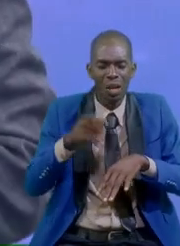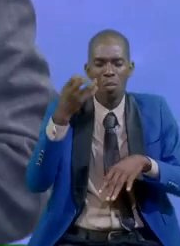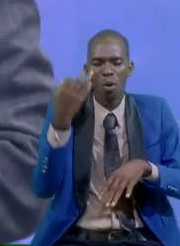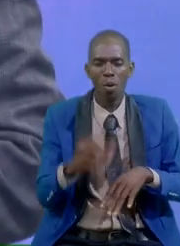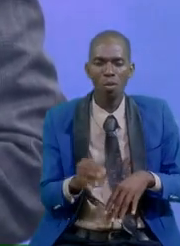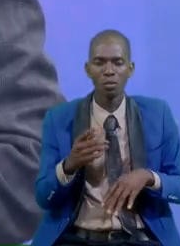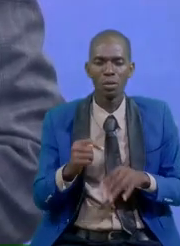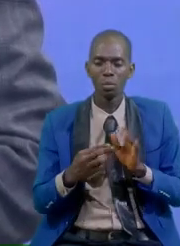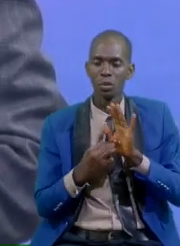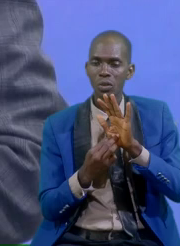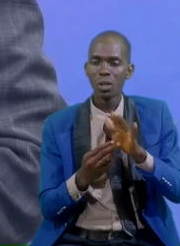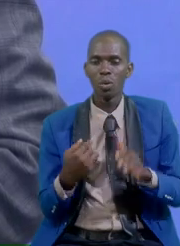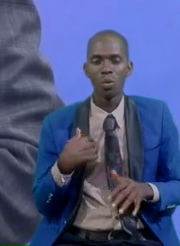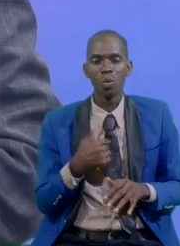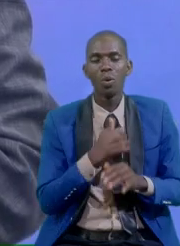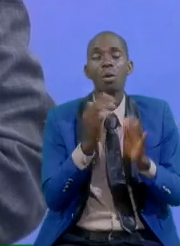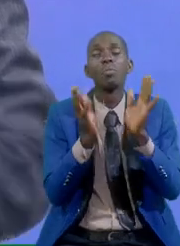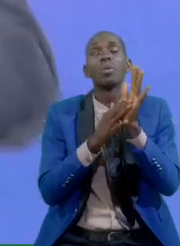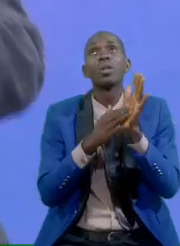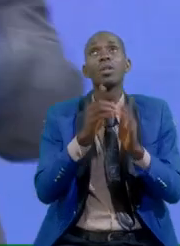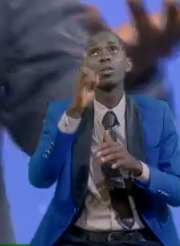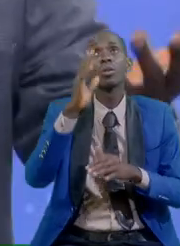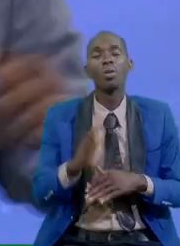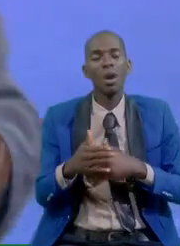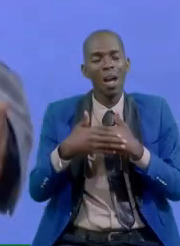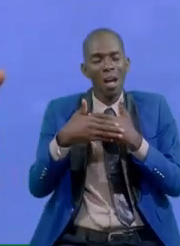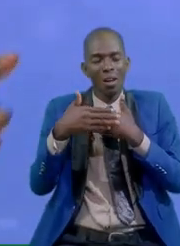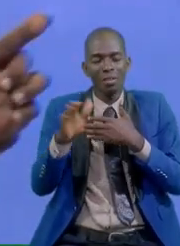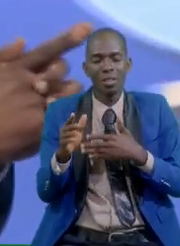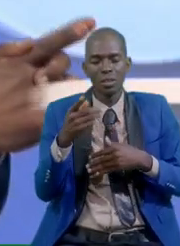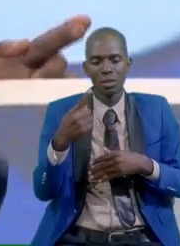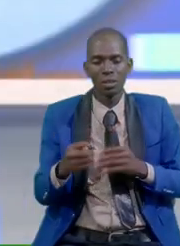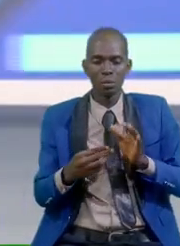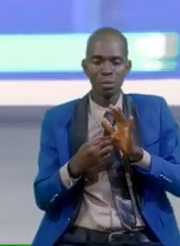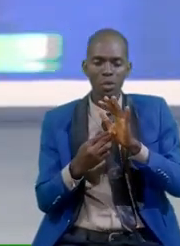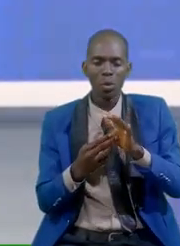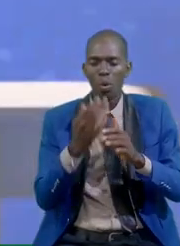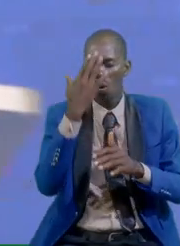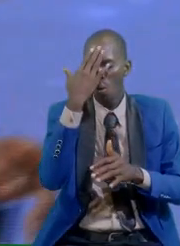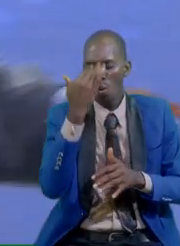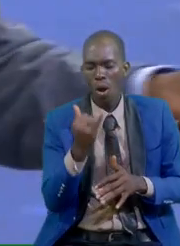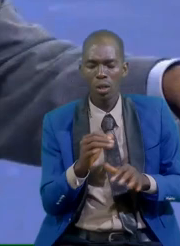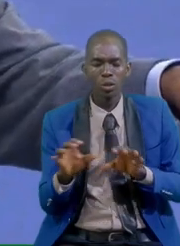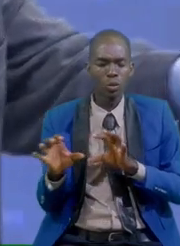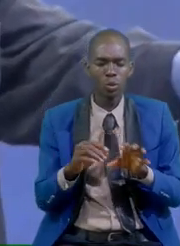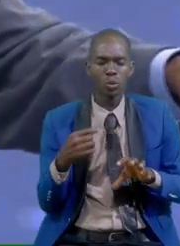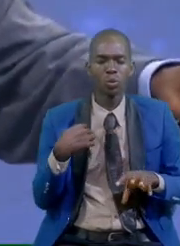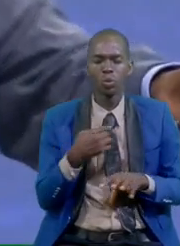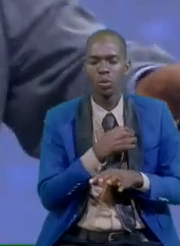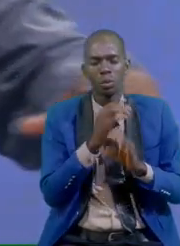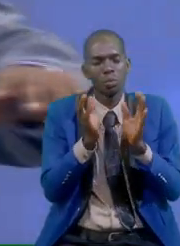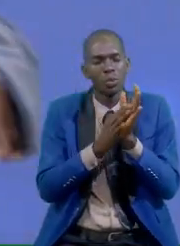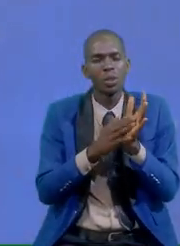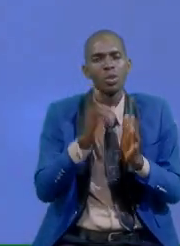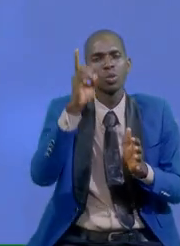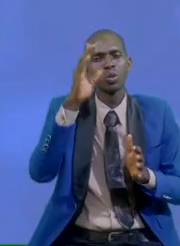God after the manifestation. Why do we praise God before the